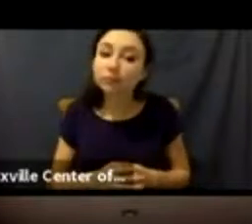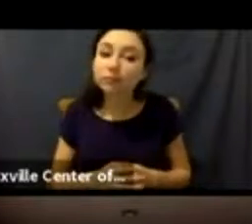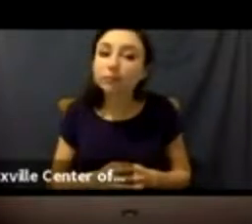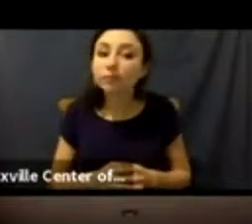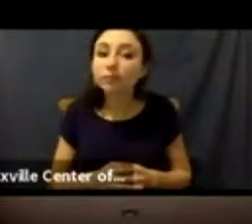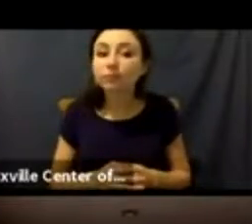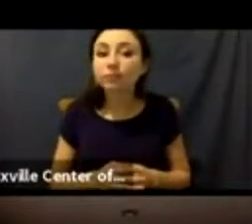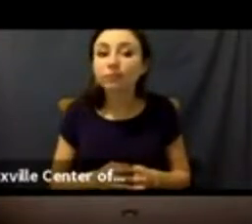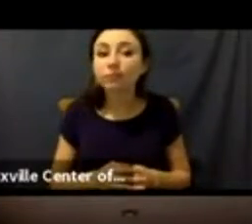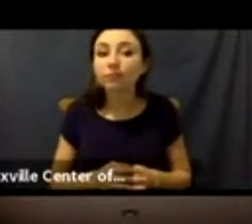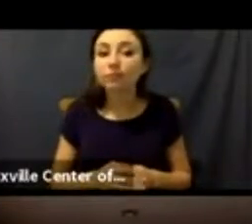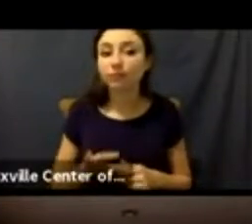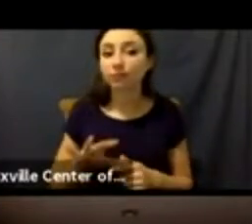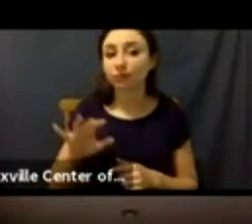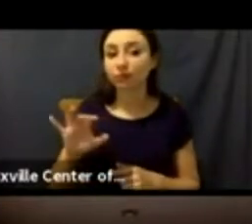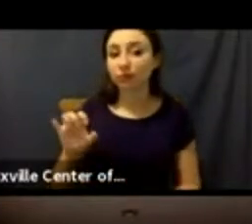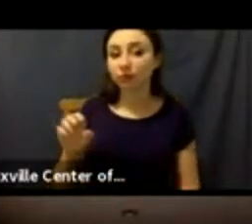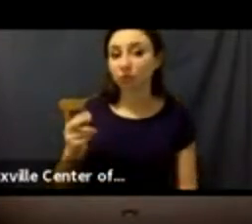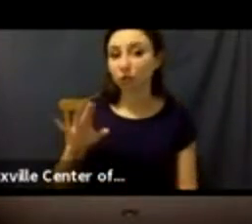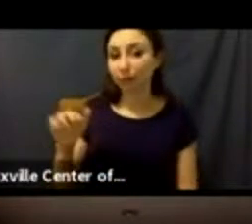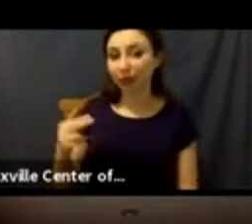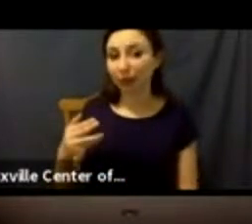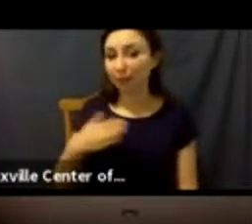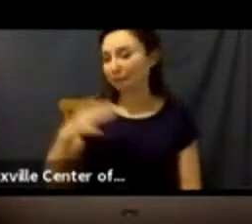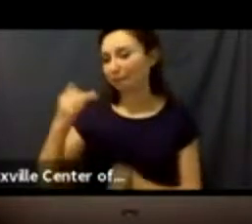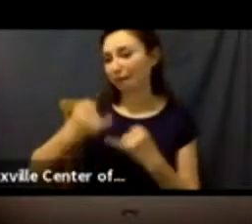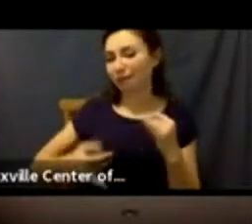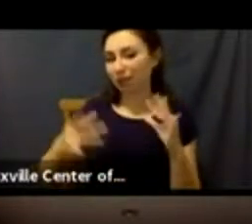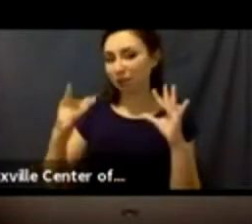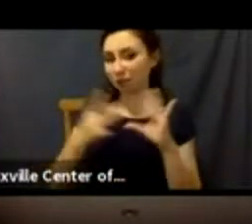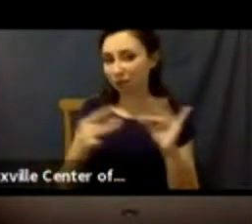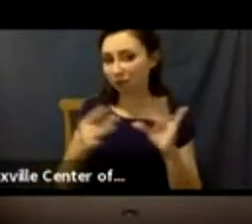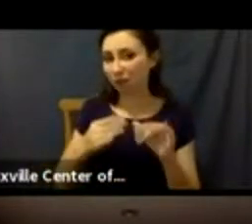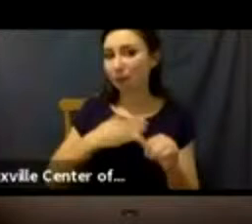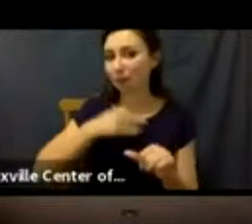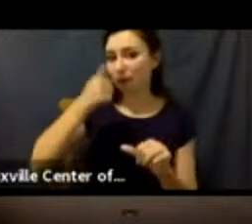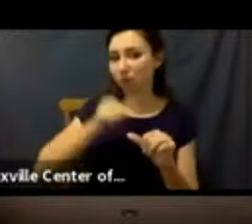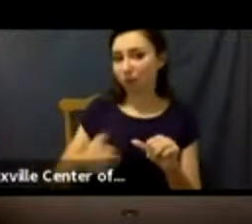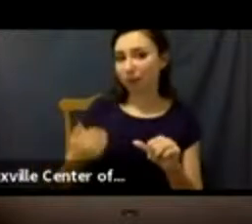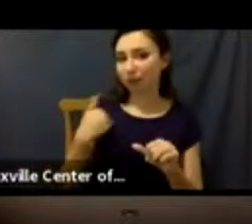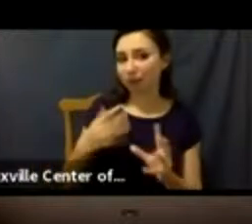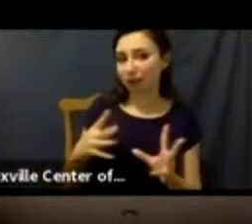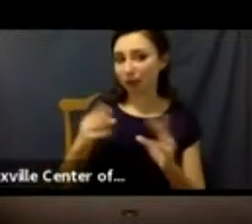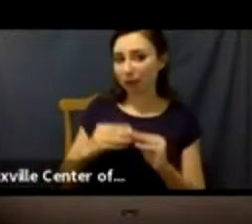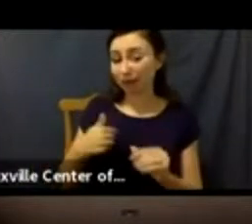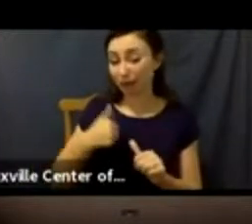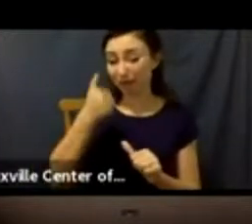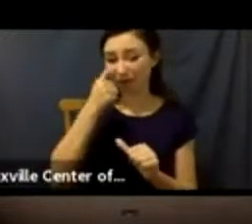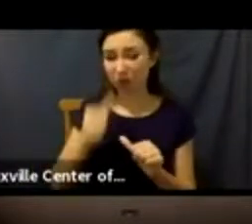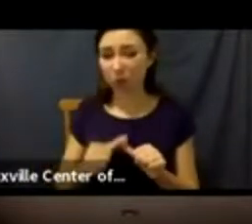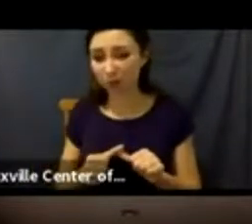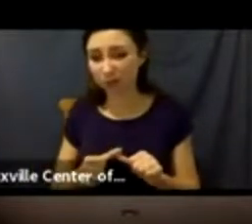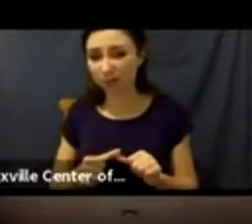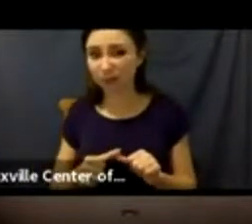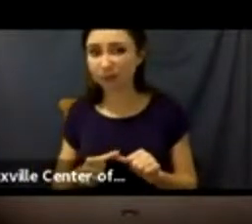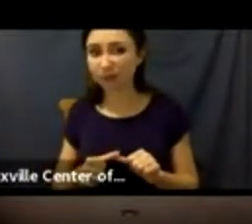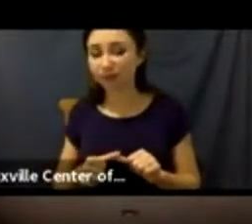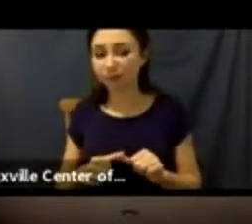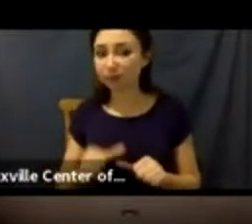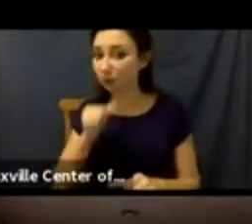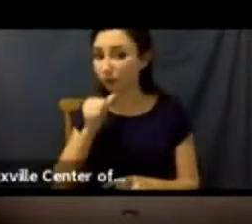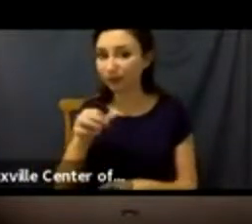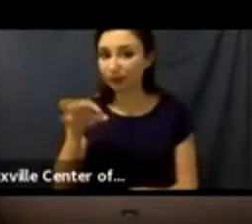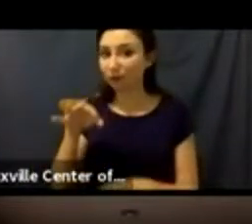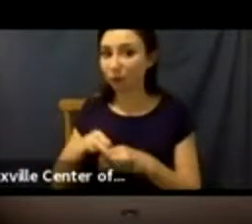Dr. Gocher, my final comment is my recollection from the last meeting. What I recall is that we had not voted,